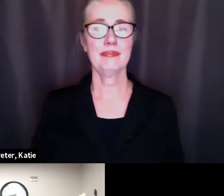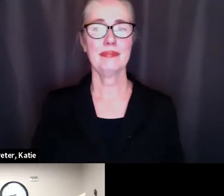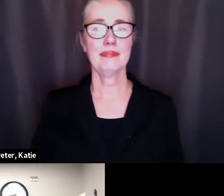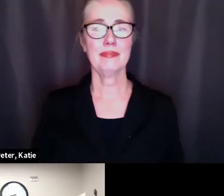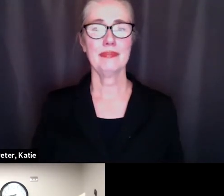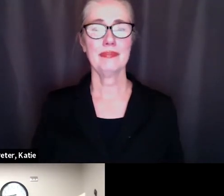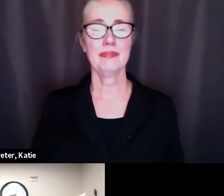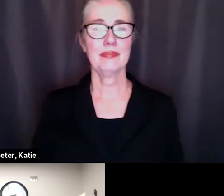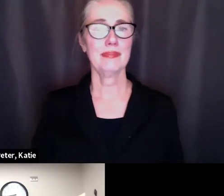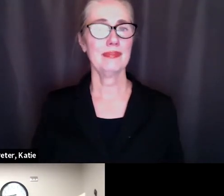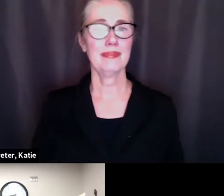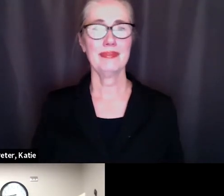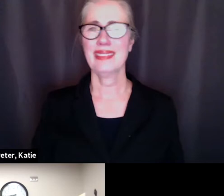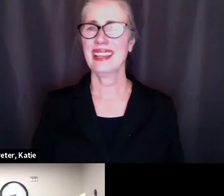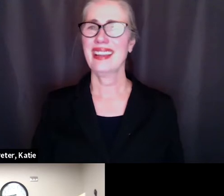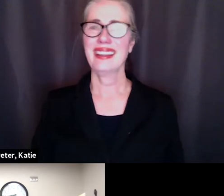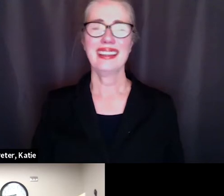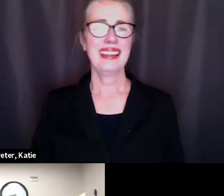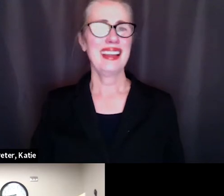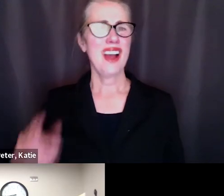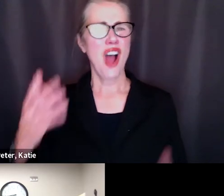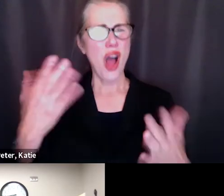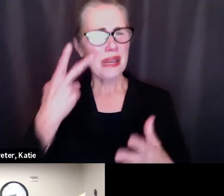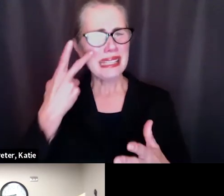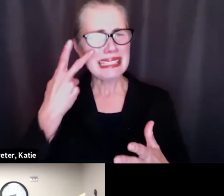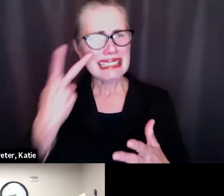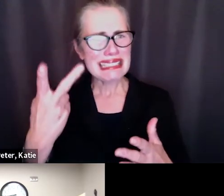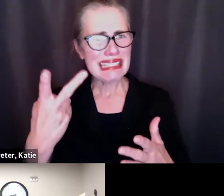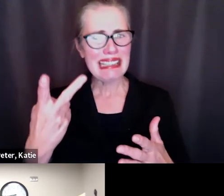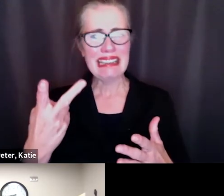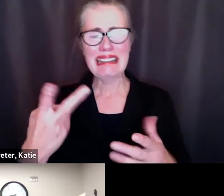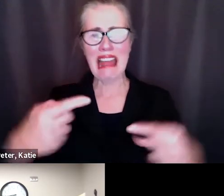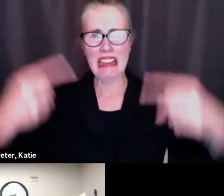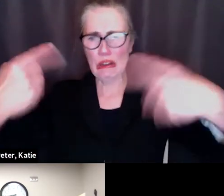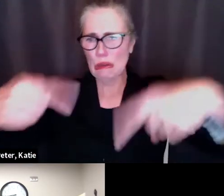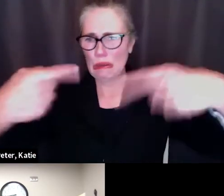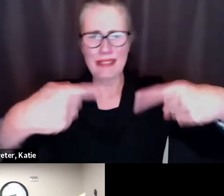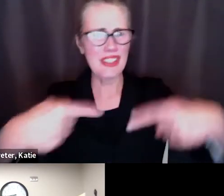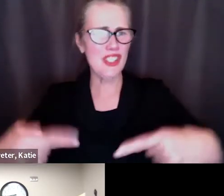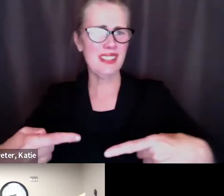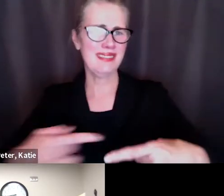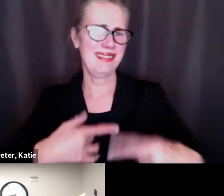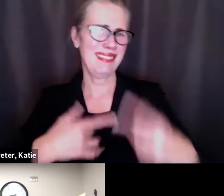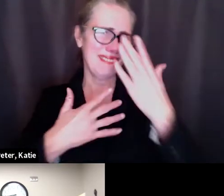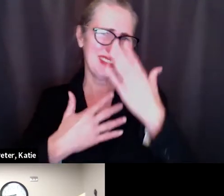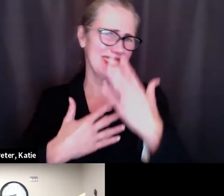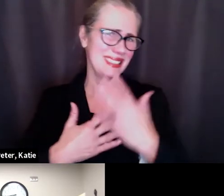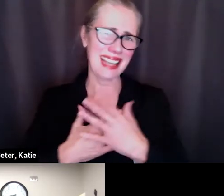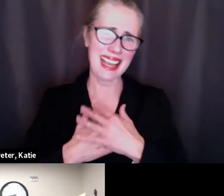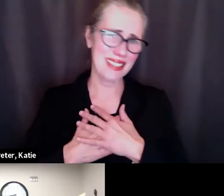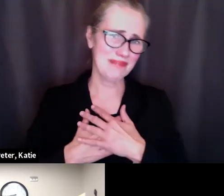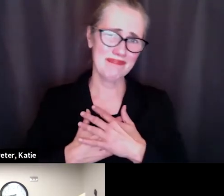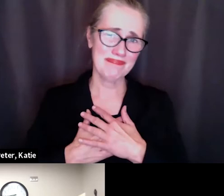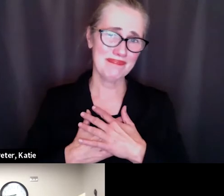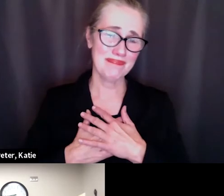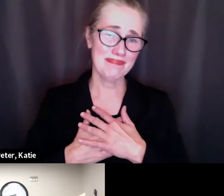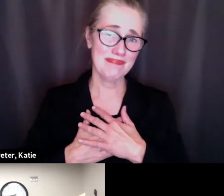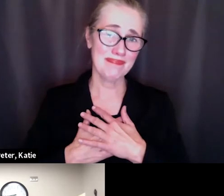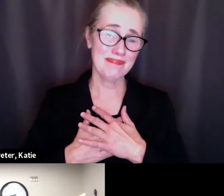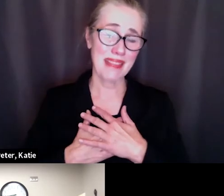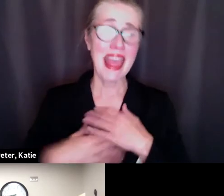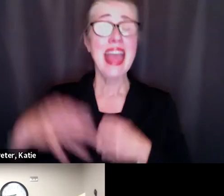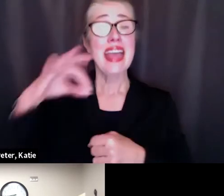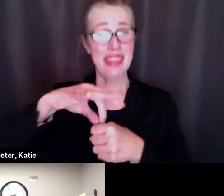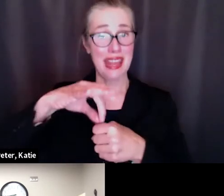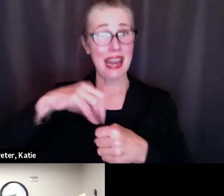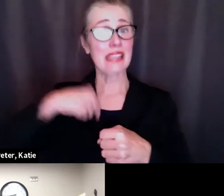this is already creating such a division we i was selected at large and it was very hard i'm going to